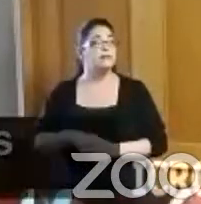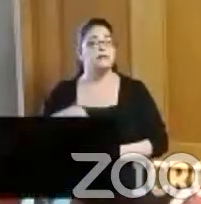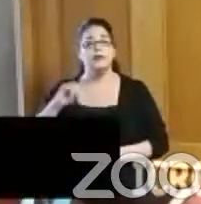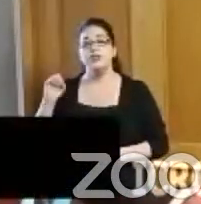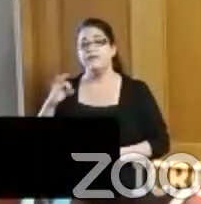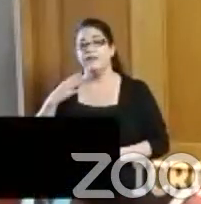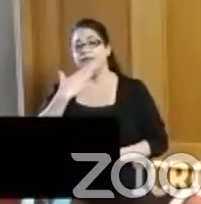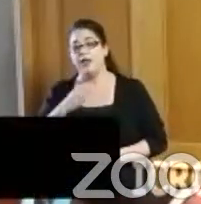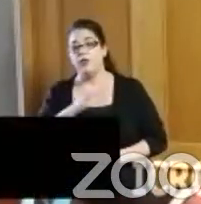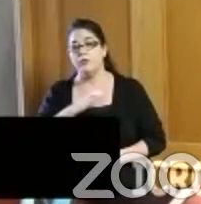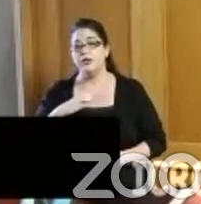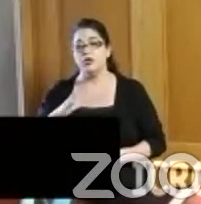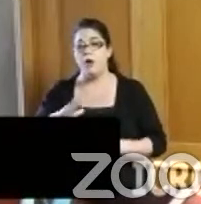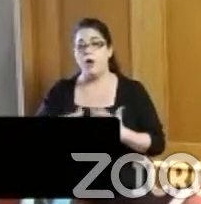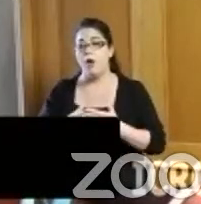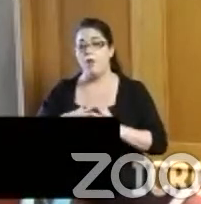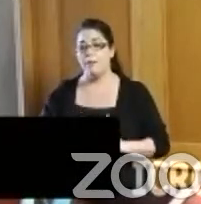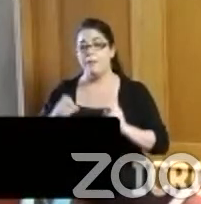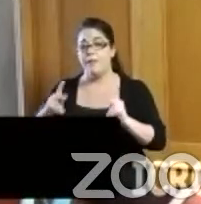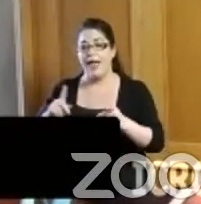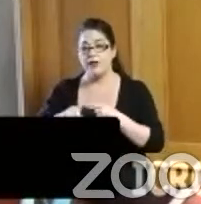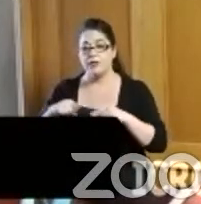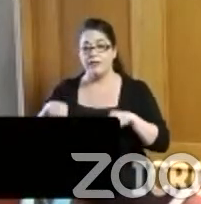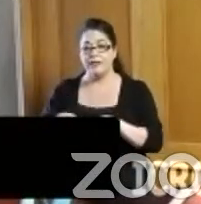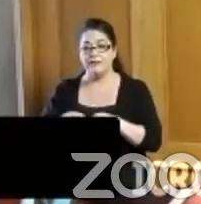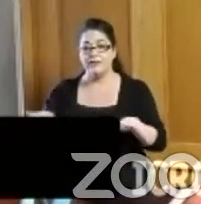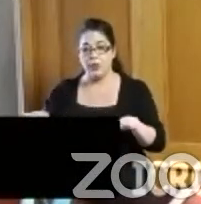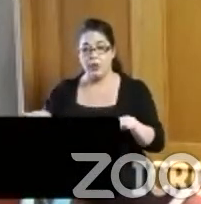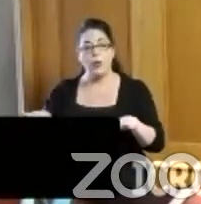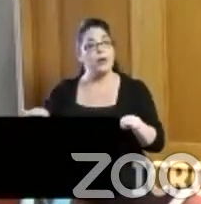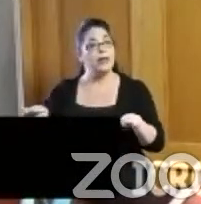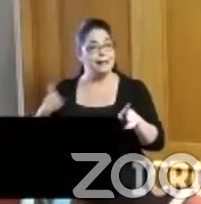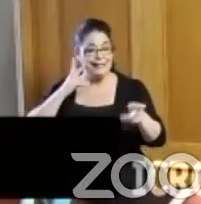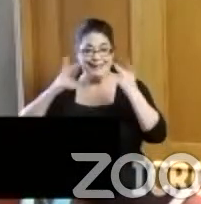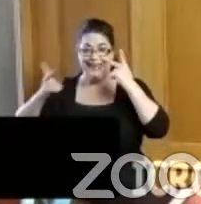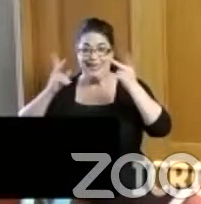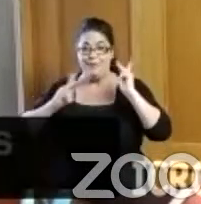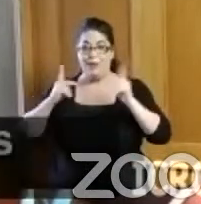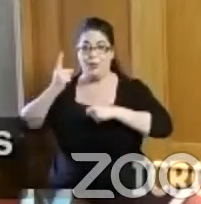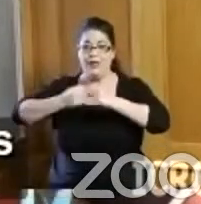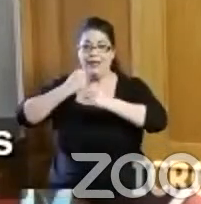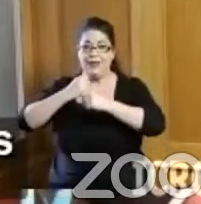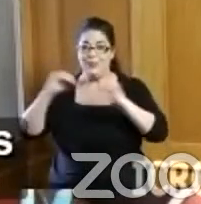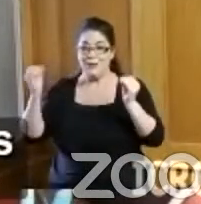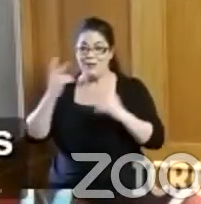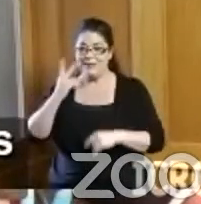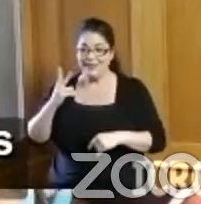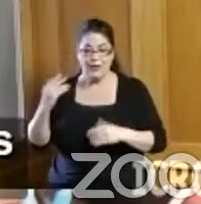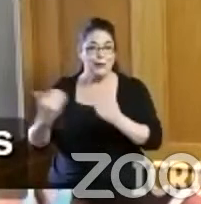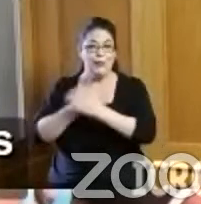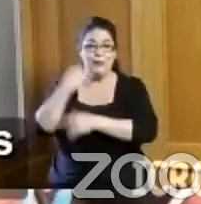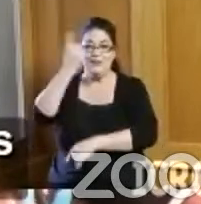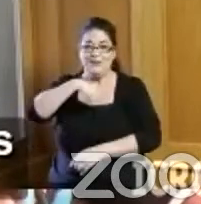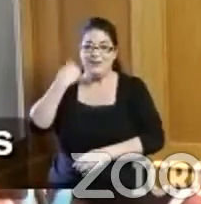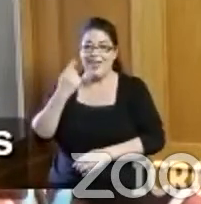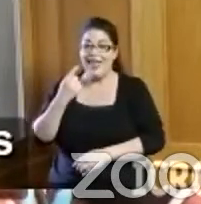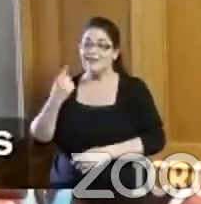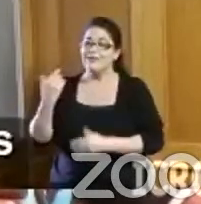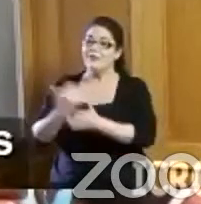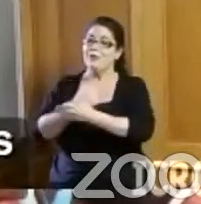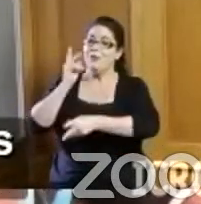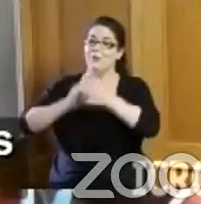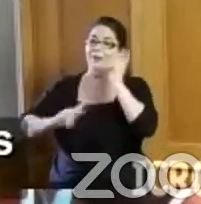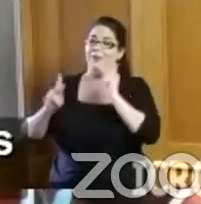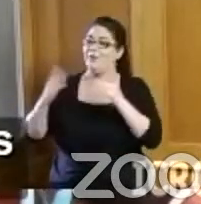as we all get back onto this floor and see people that we haven't seen in a year. There's going to be some new faces, some people that